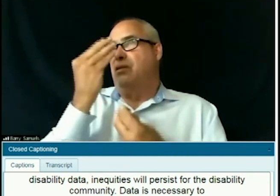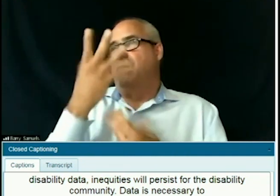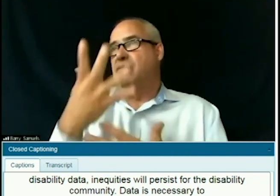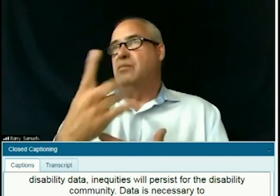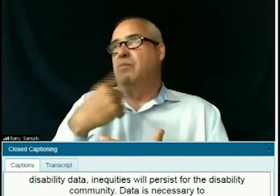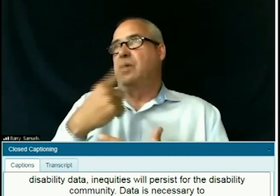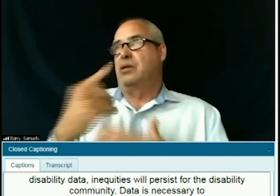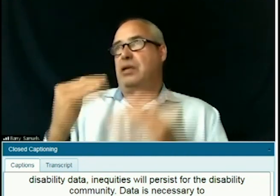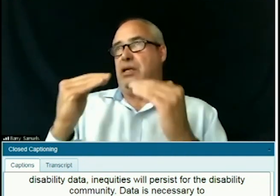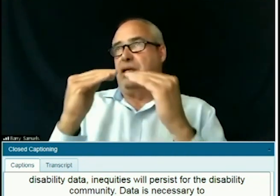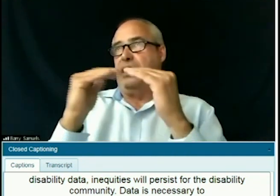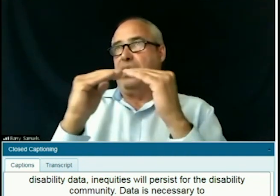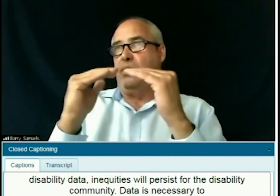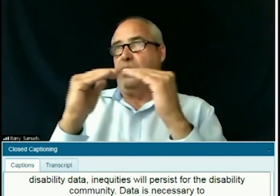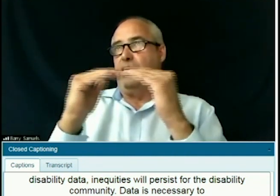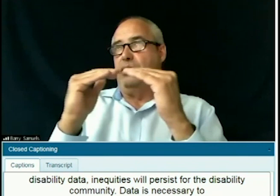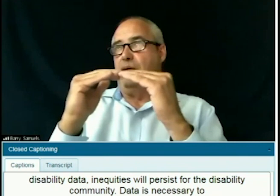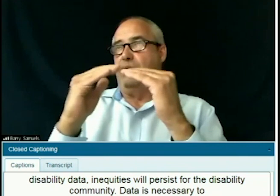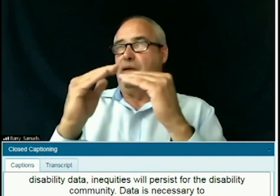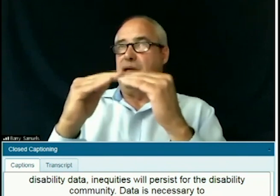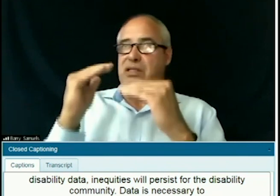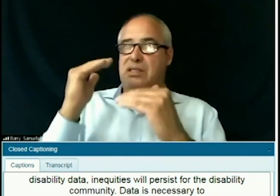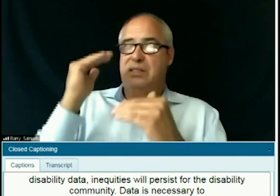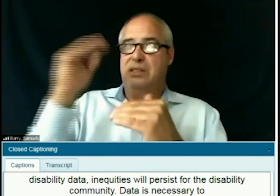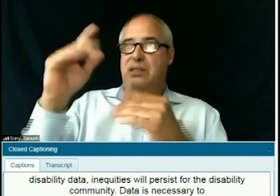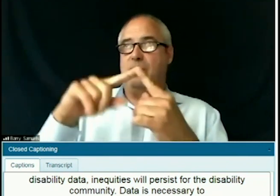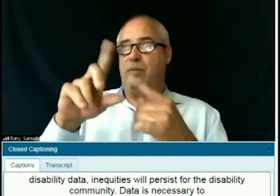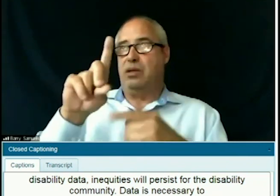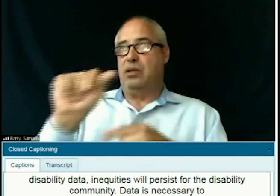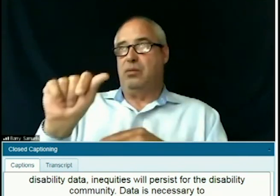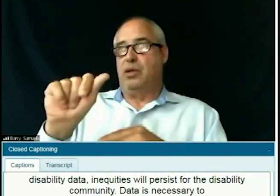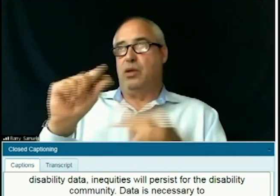persist for the disability community. Data is